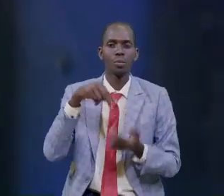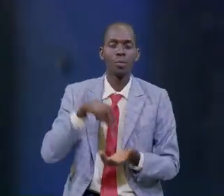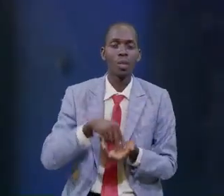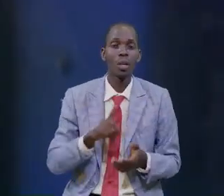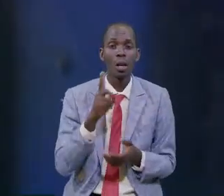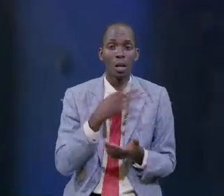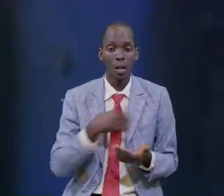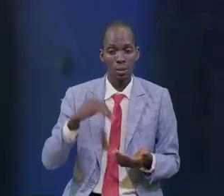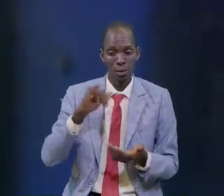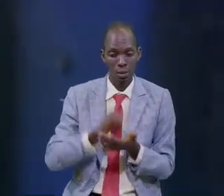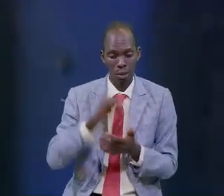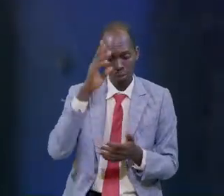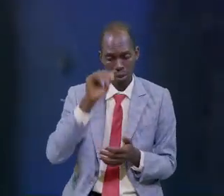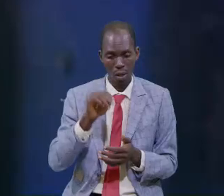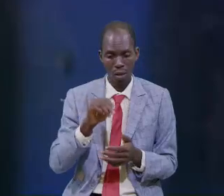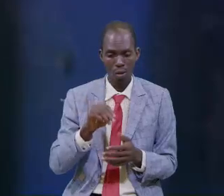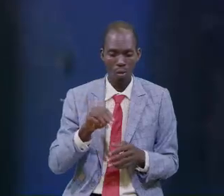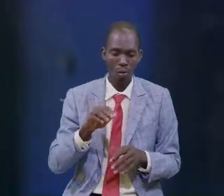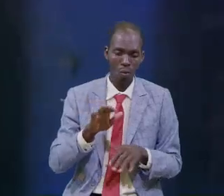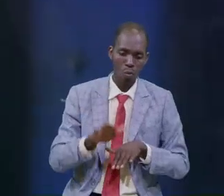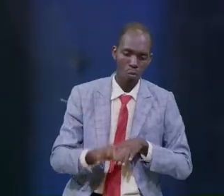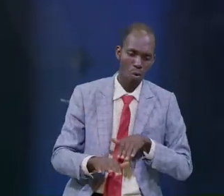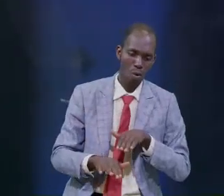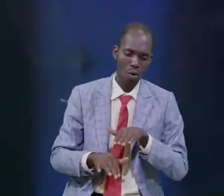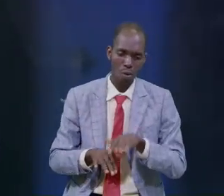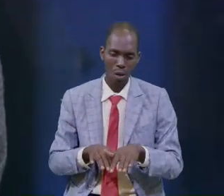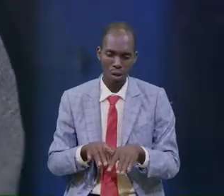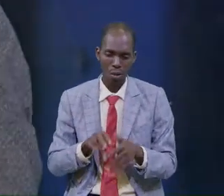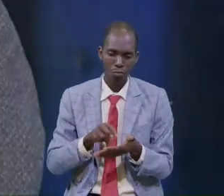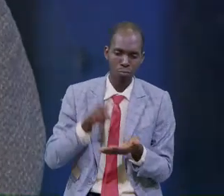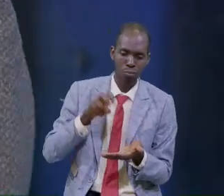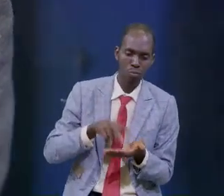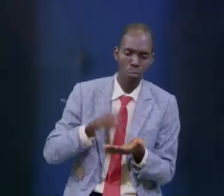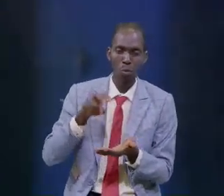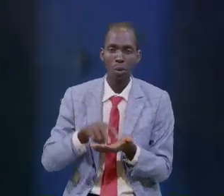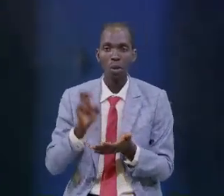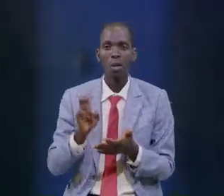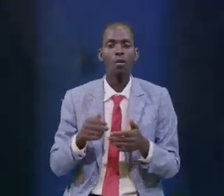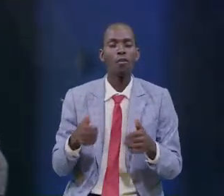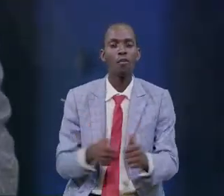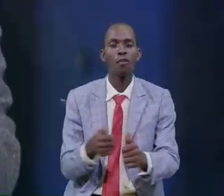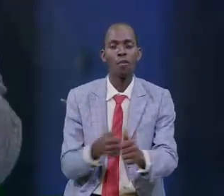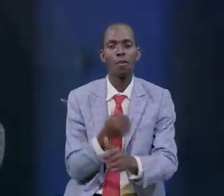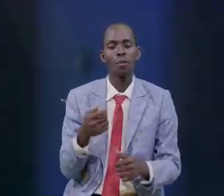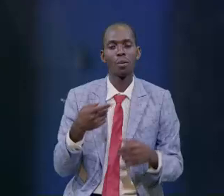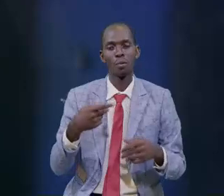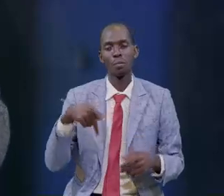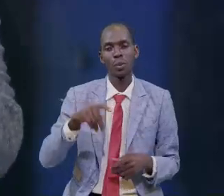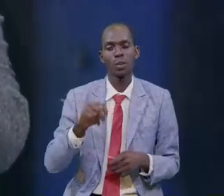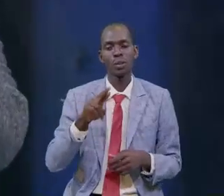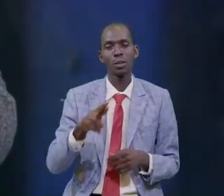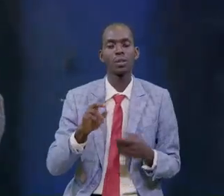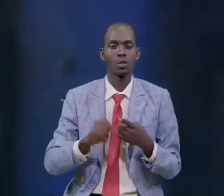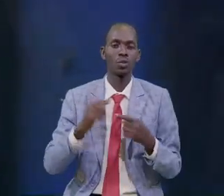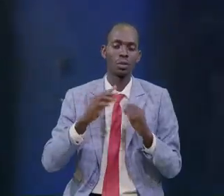walking and leaping, went with them into the temple. Keep on using what you've